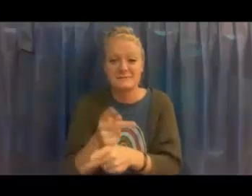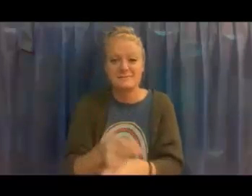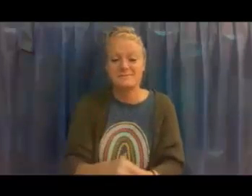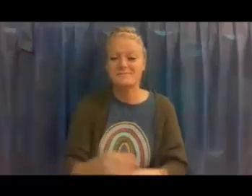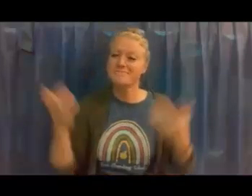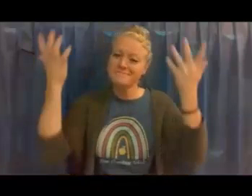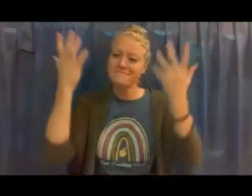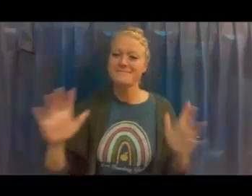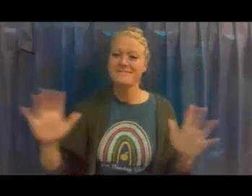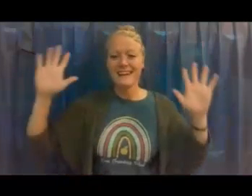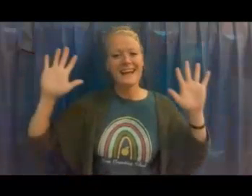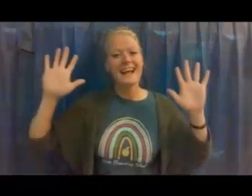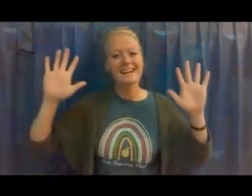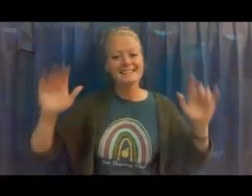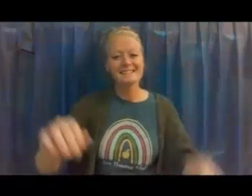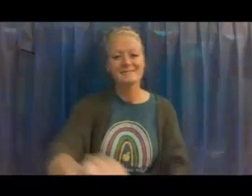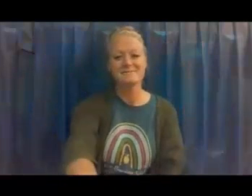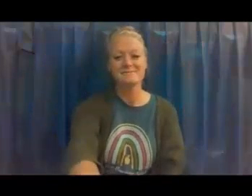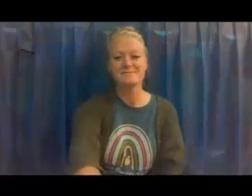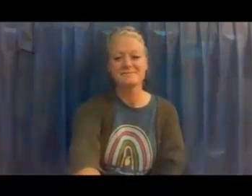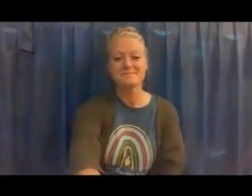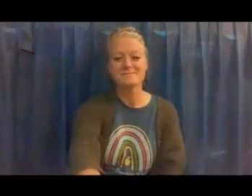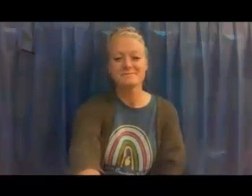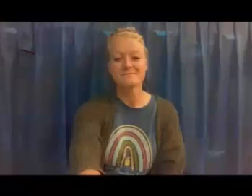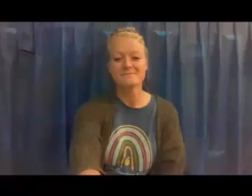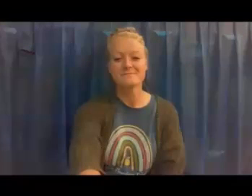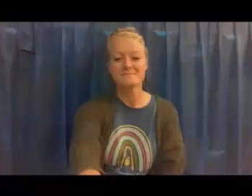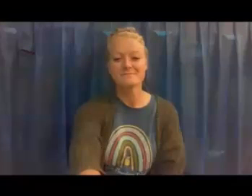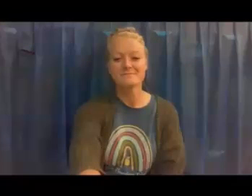very dangerous. They must be careful. The end.